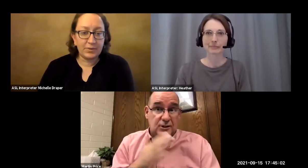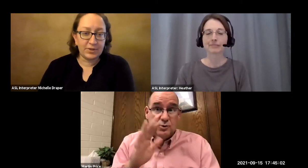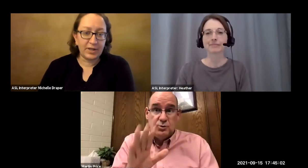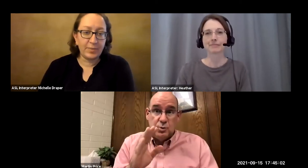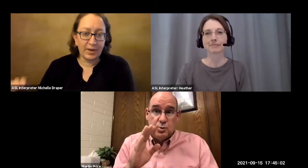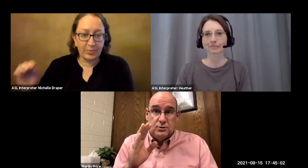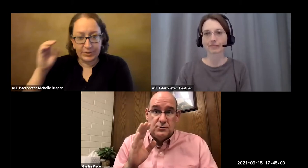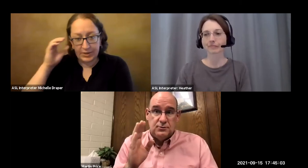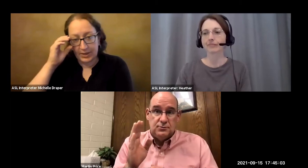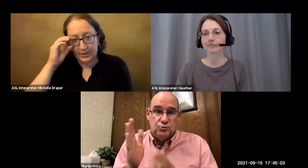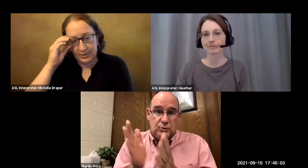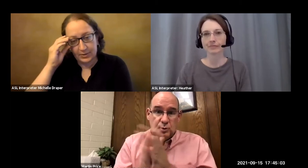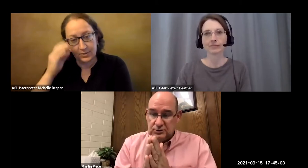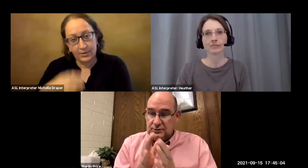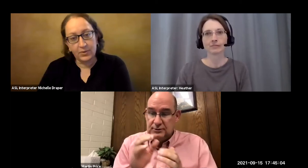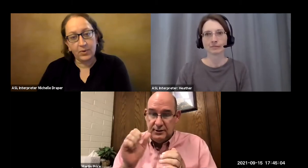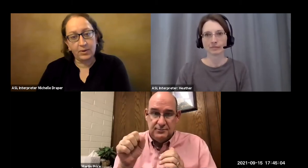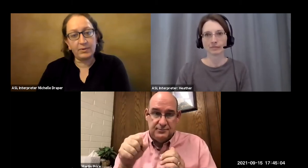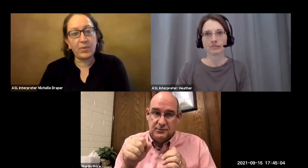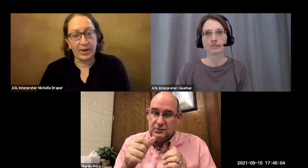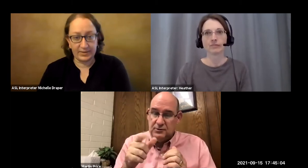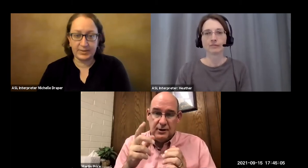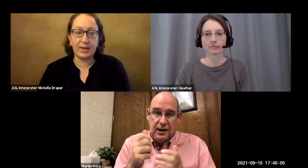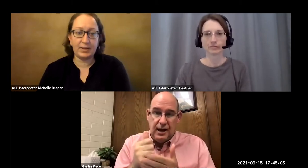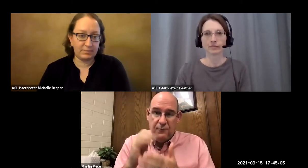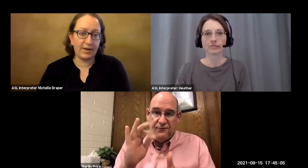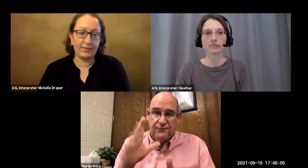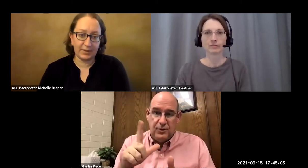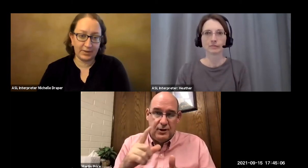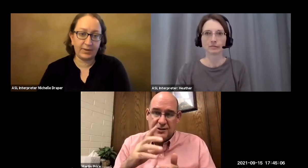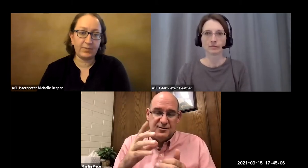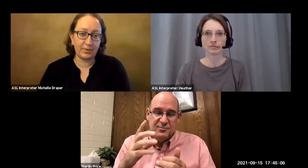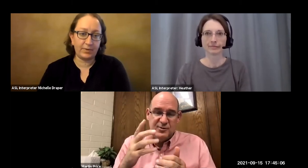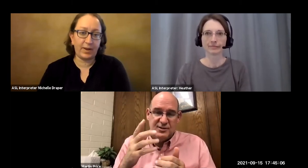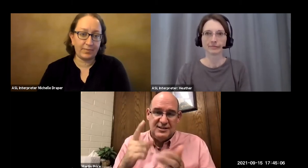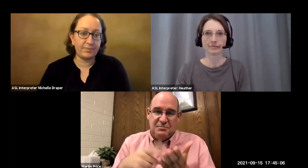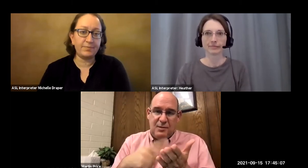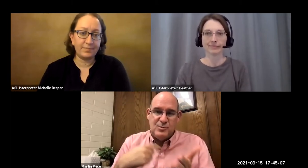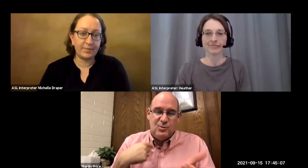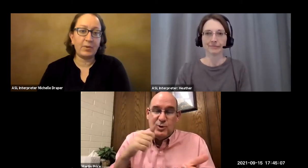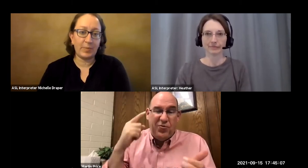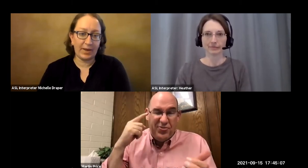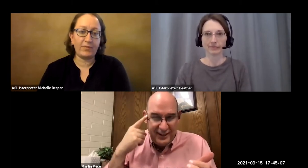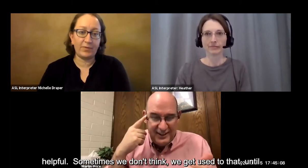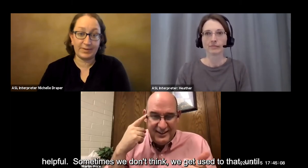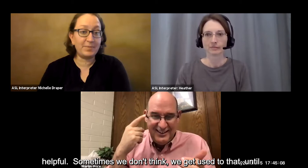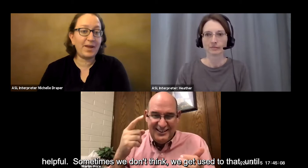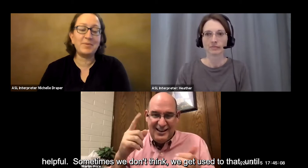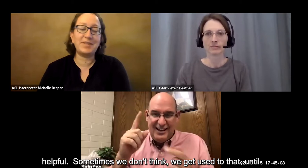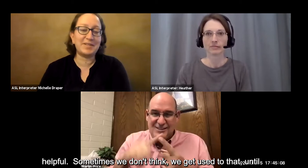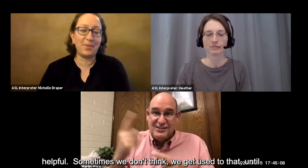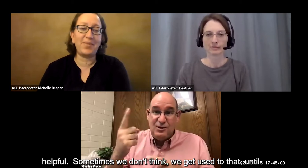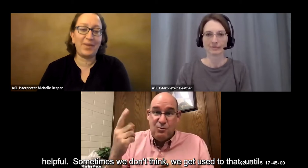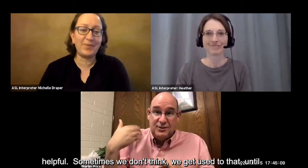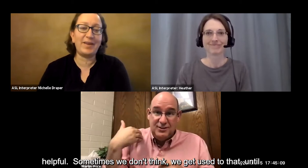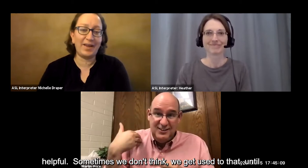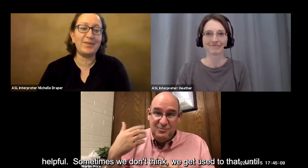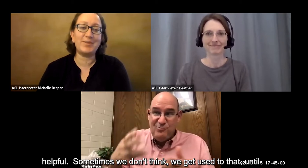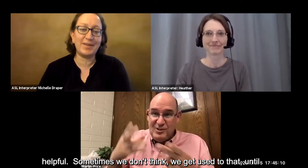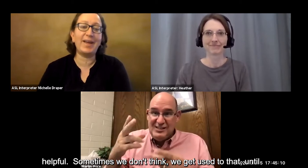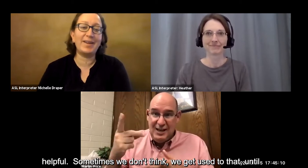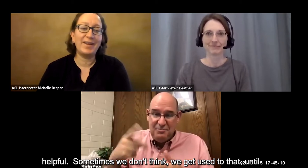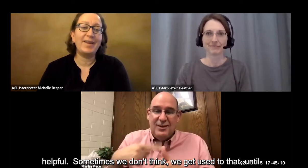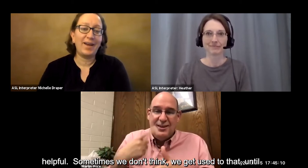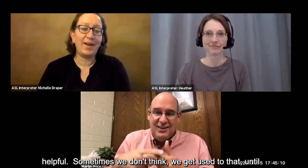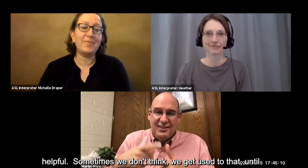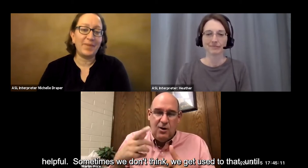Great, thank you, Jim. I appreciate your request, and definitely will. It would be helpful. Sometimes we just don't think, we get